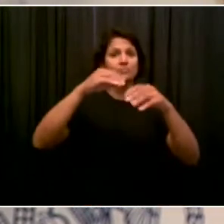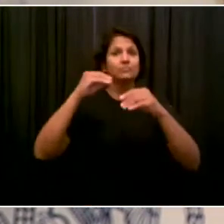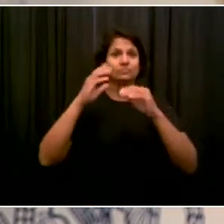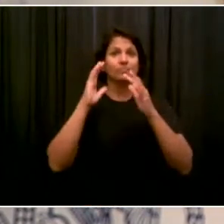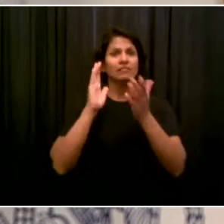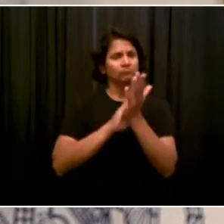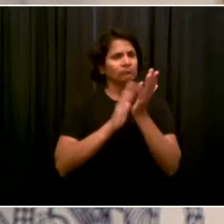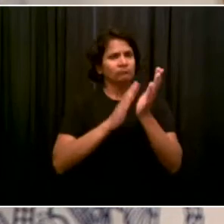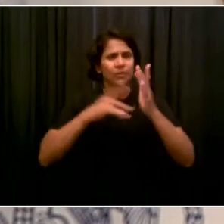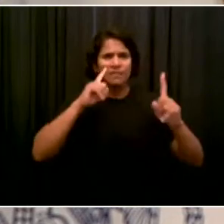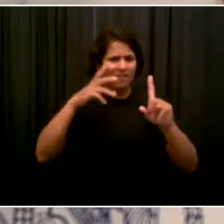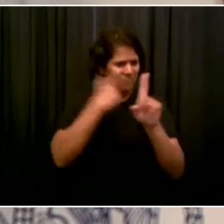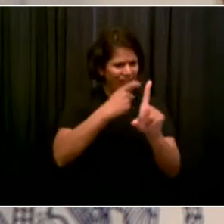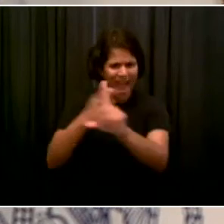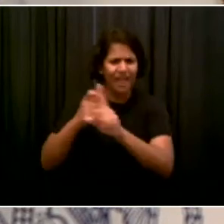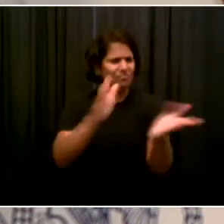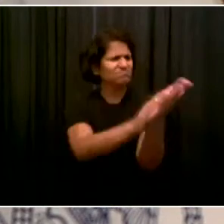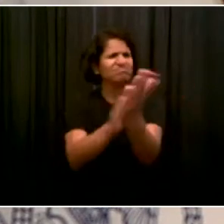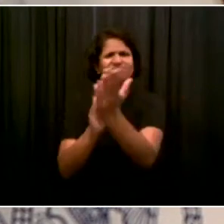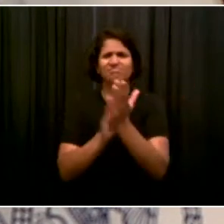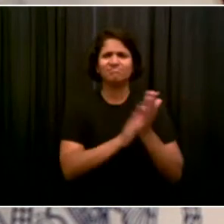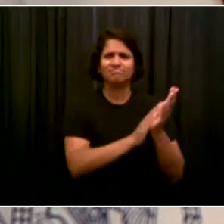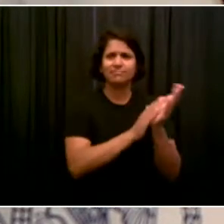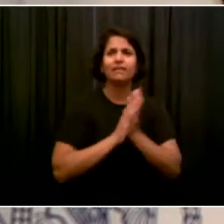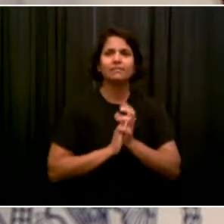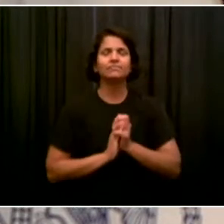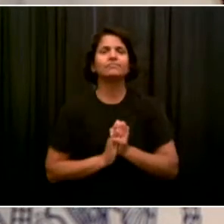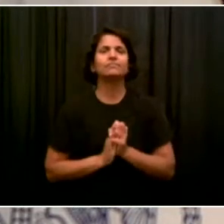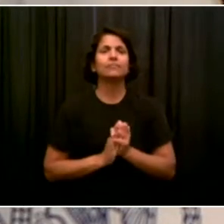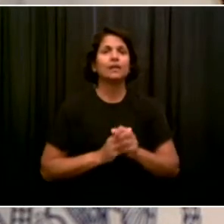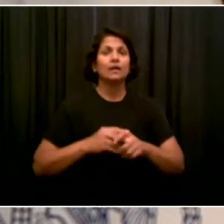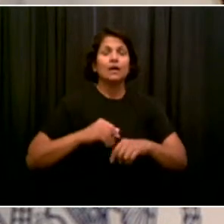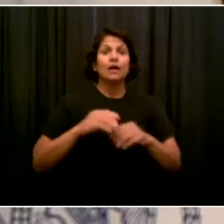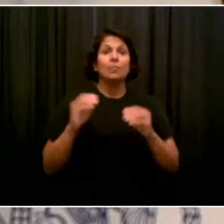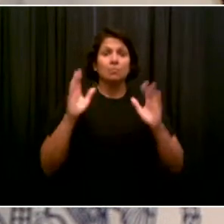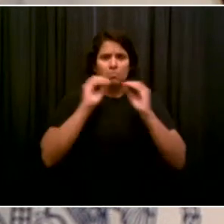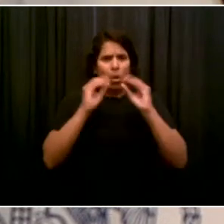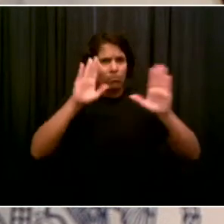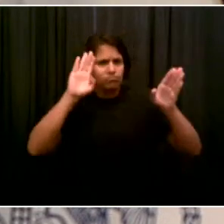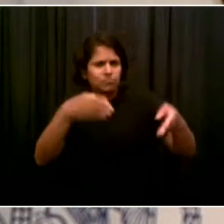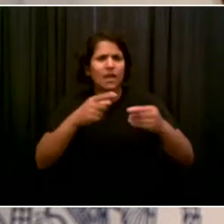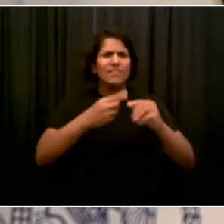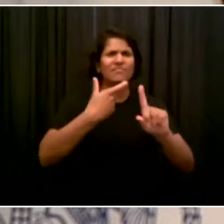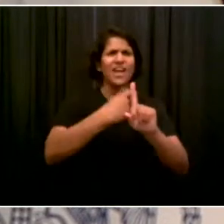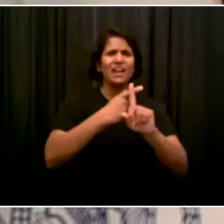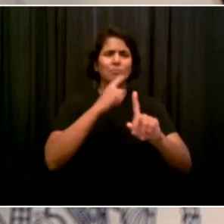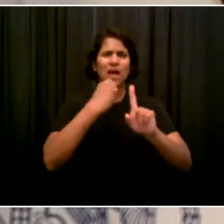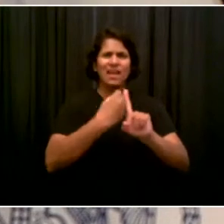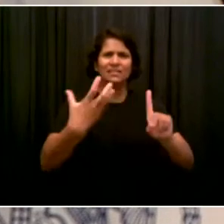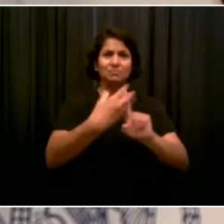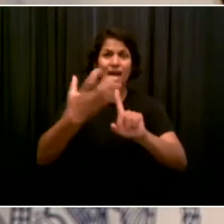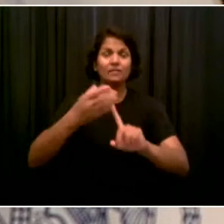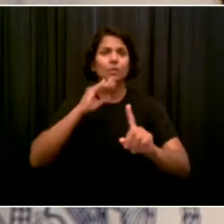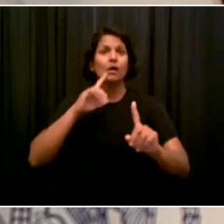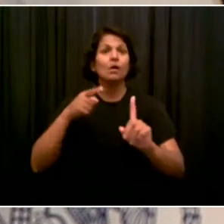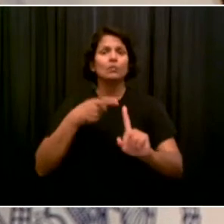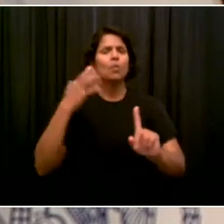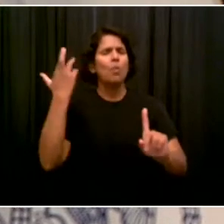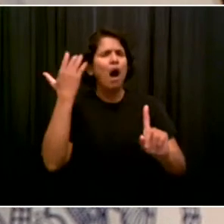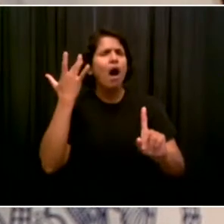on vaccination and how it is the foundation of recovery. It's the foundation of everything we need to move past the COVID